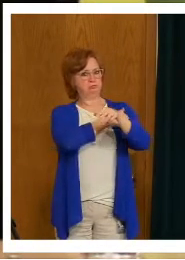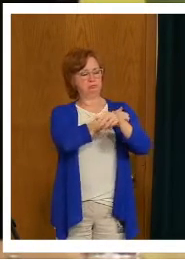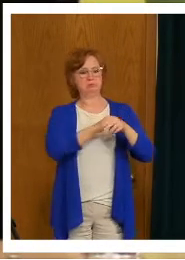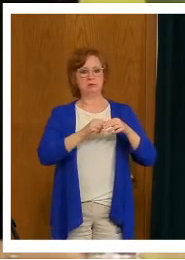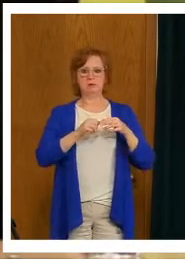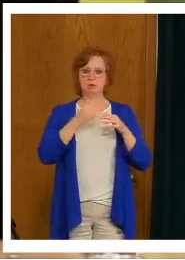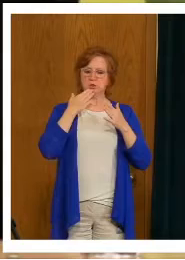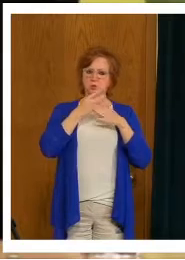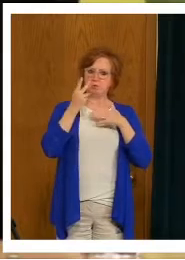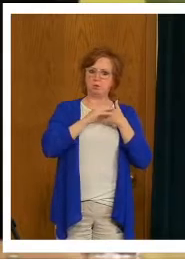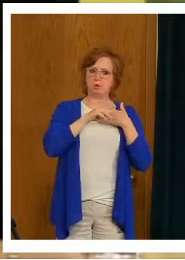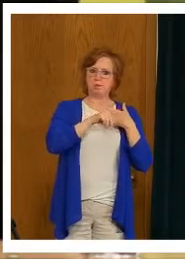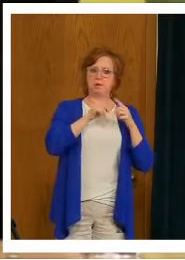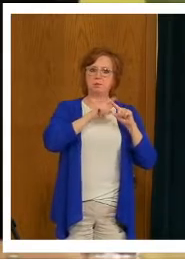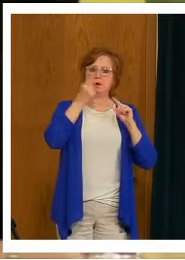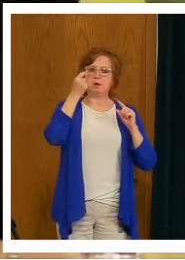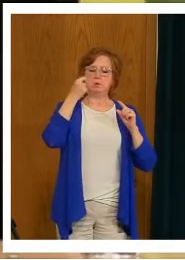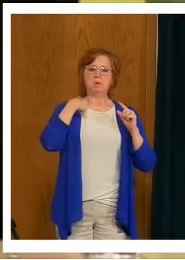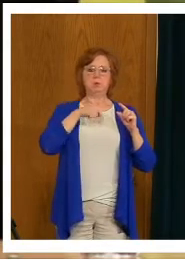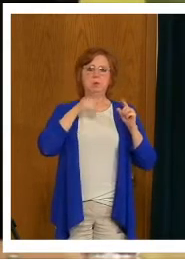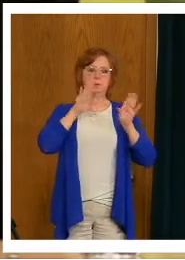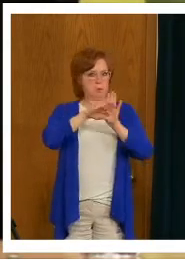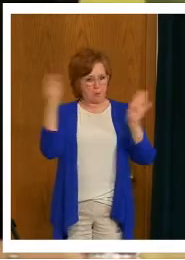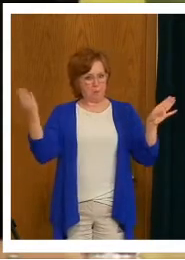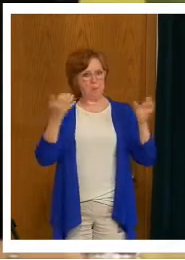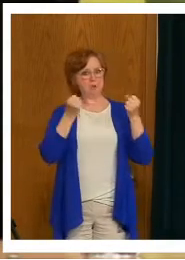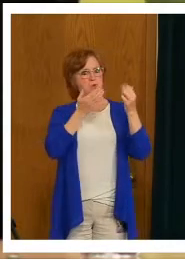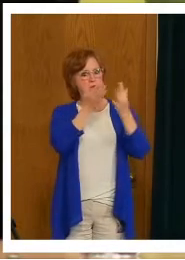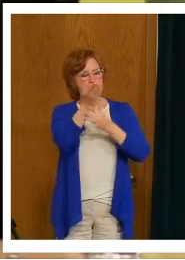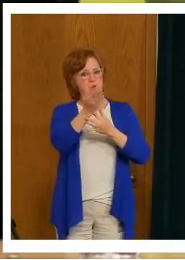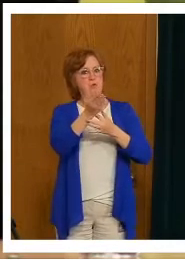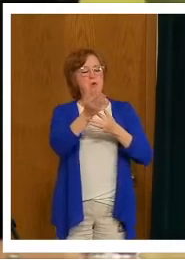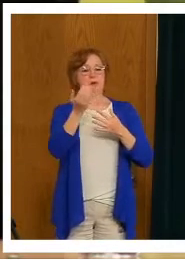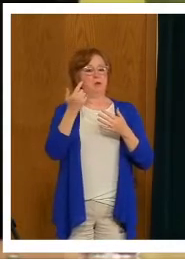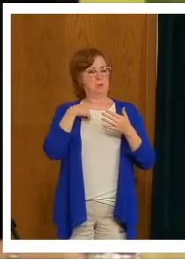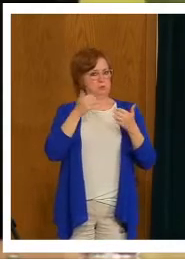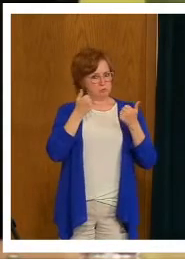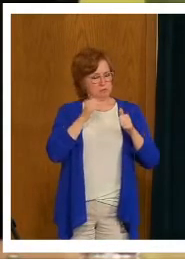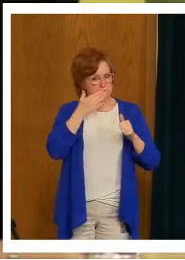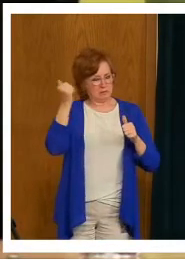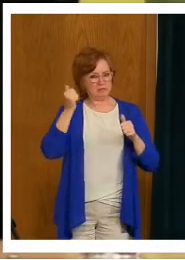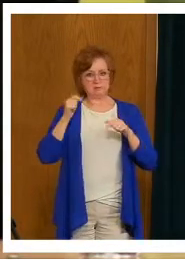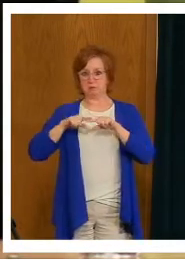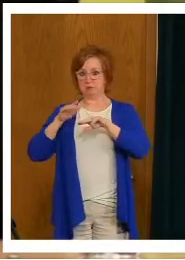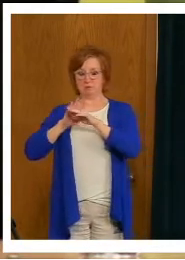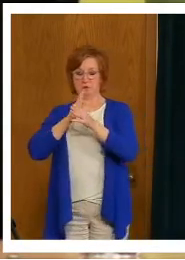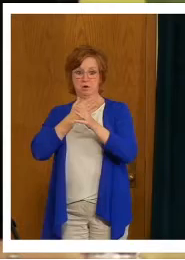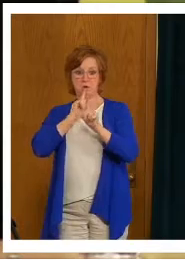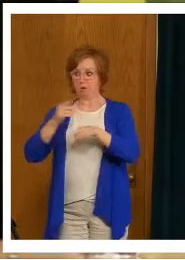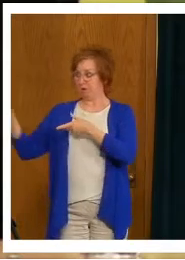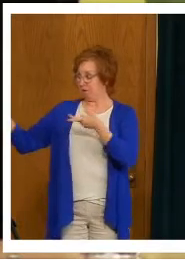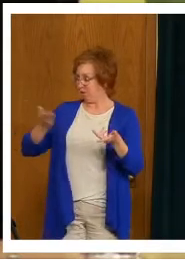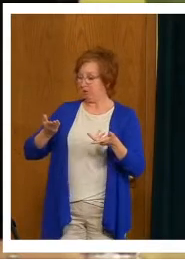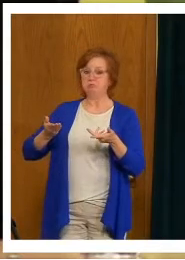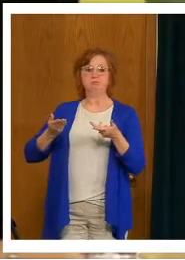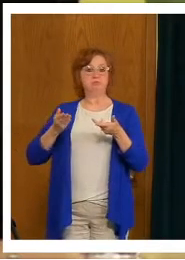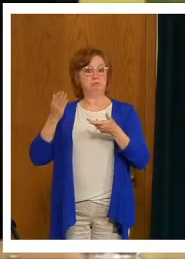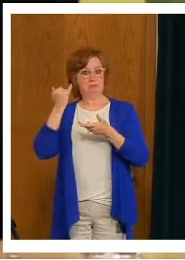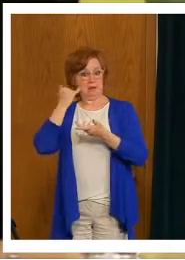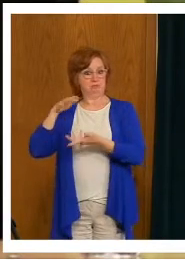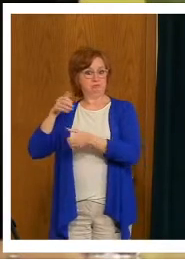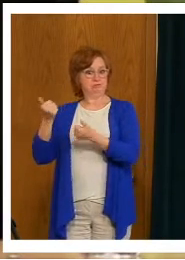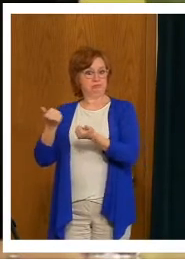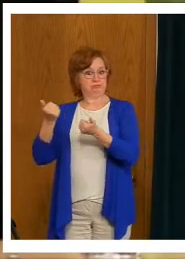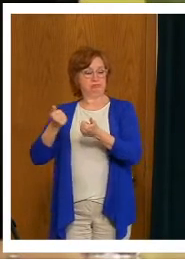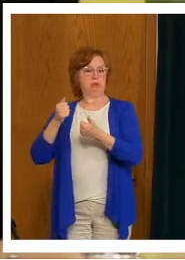much as possible, and of course that will depend on the supply of vaccines that we receive. Now that people in their 20s are becoming eligible